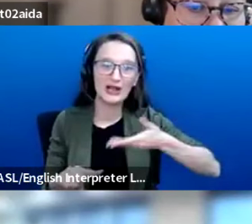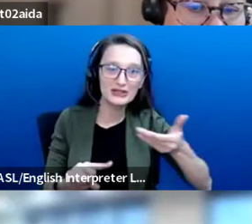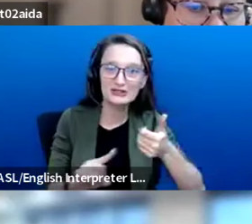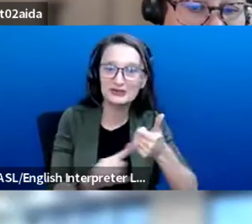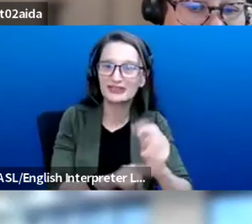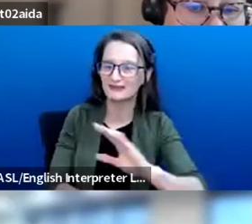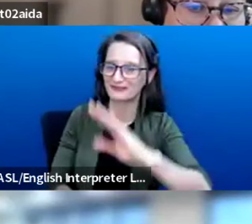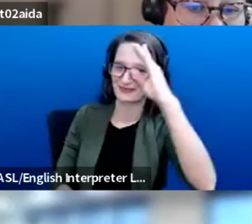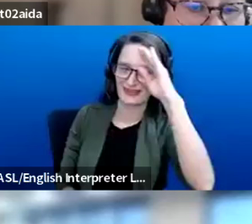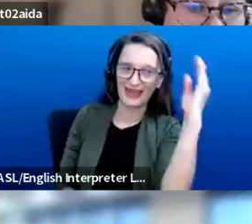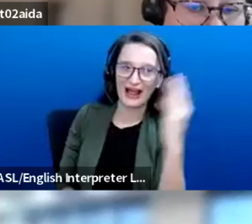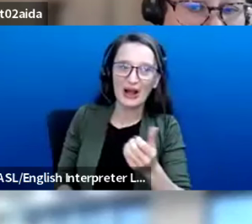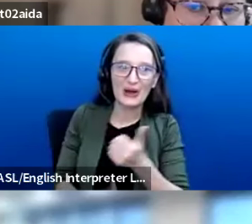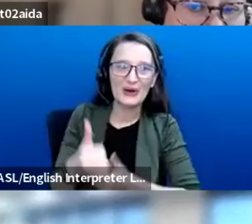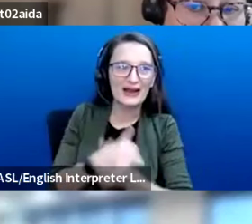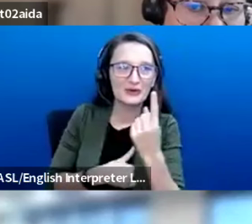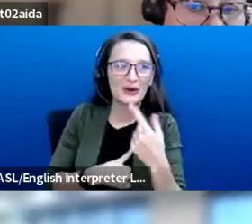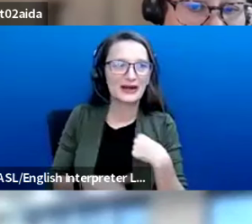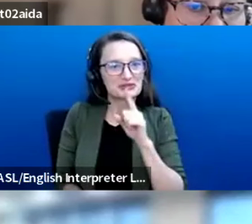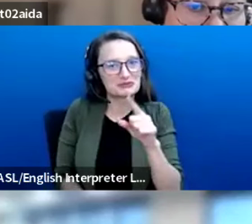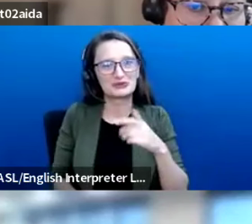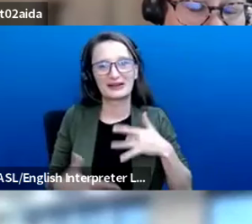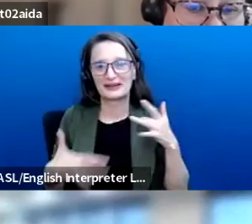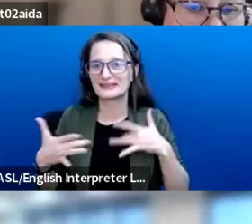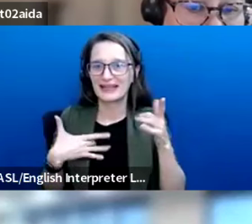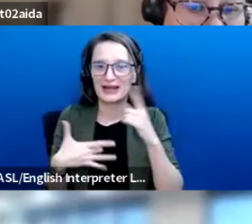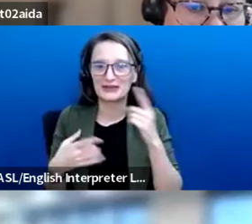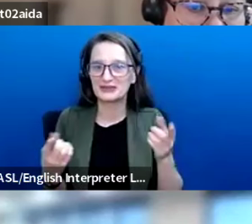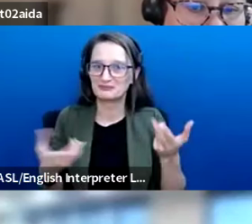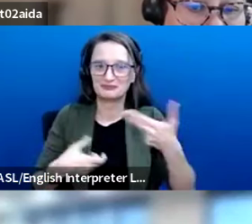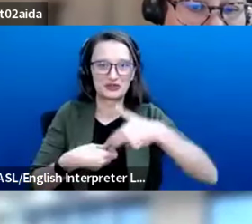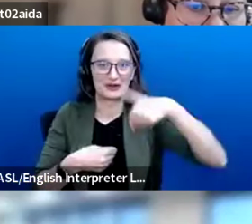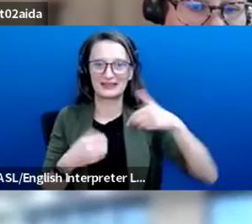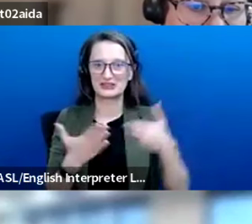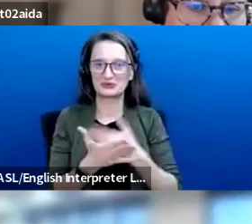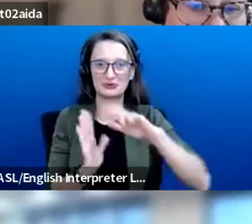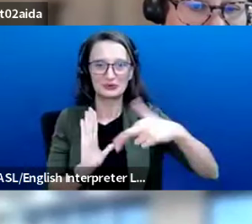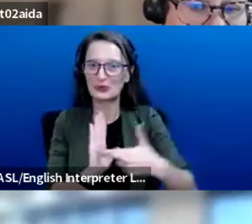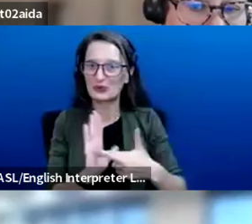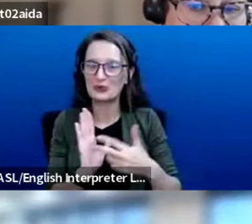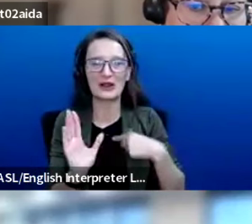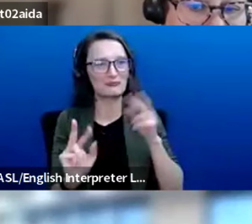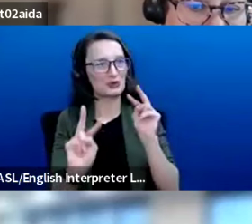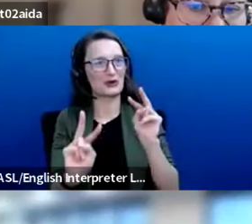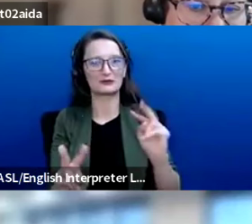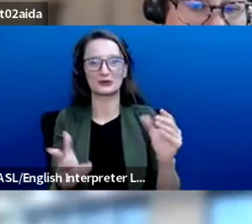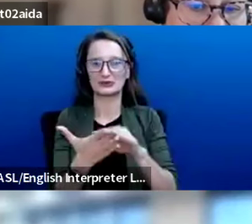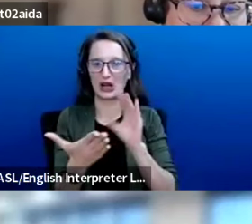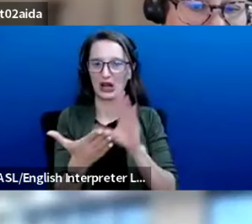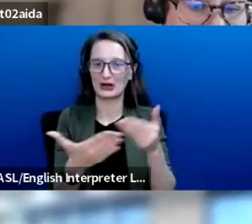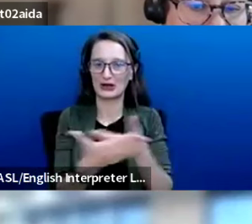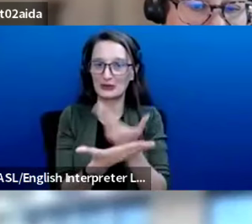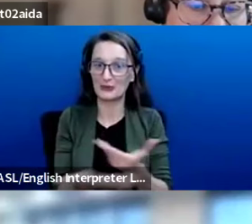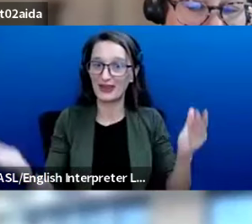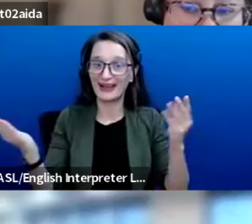Hello, everyone. I'm just super excited to be in this new role and looking forward to learning new things and meeting